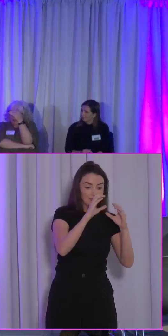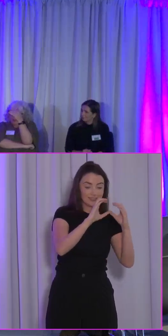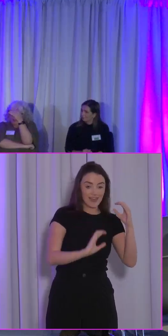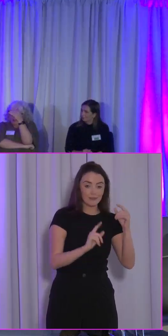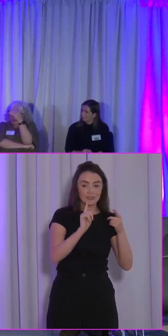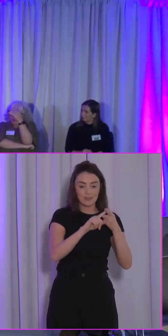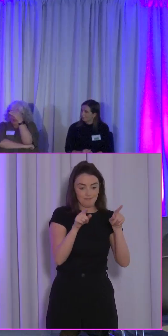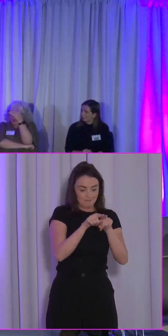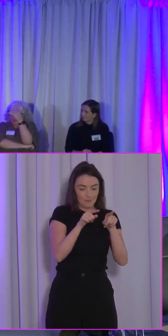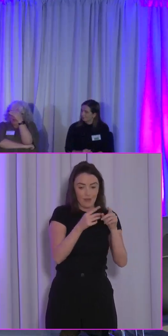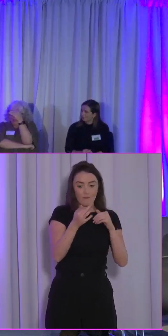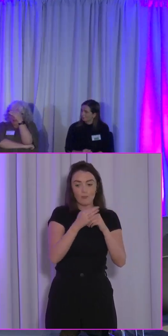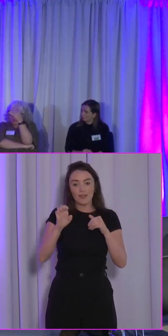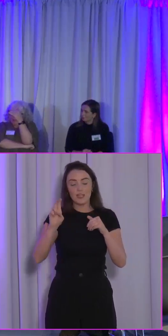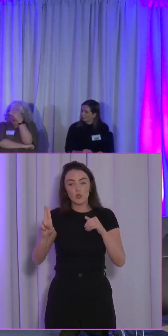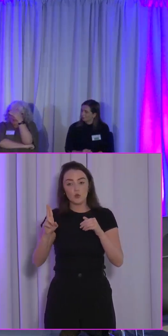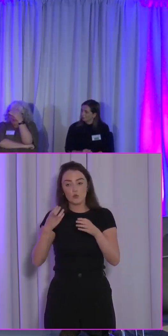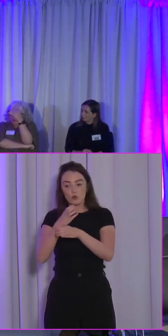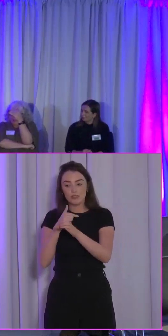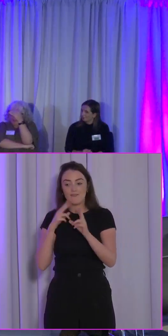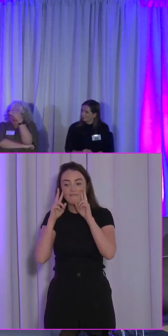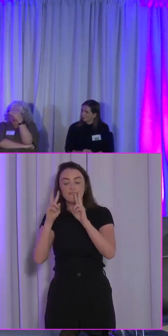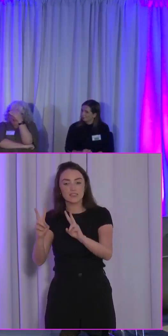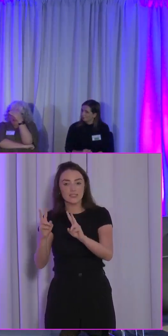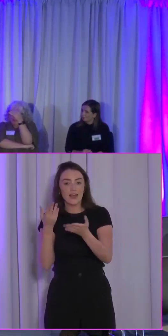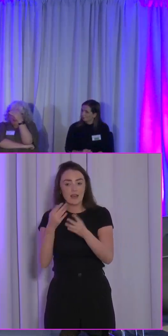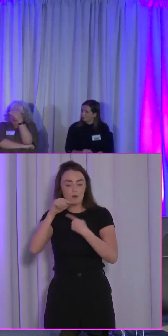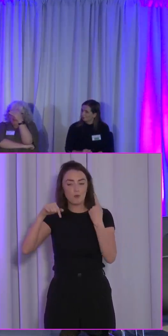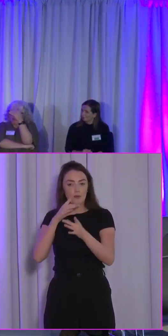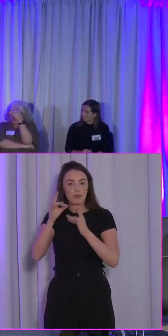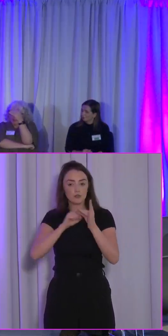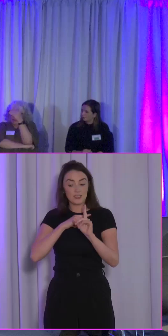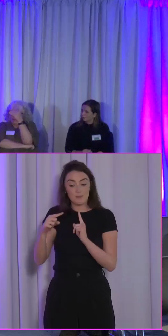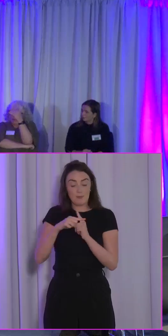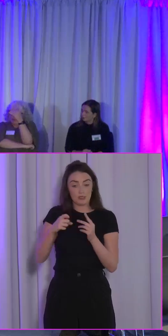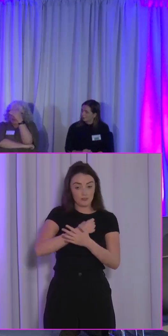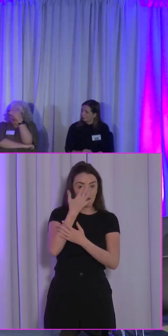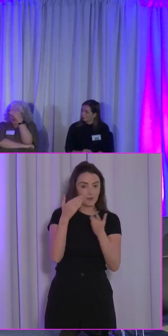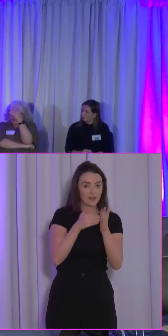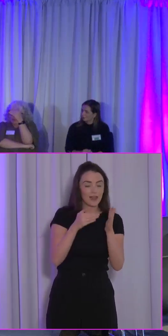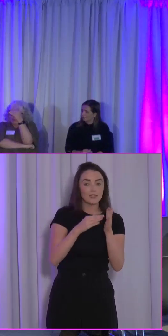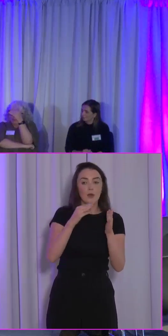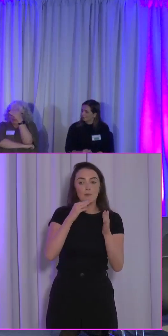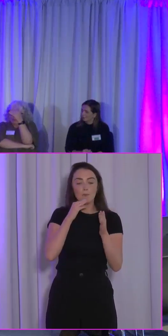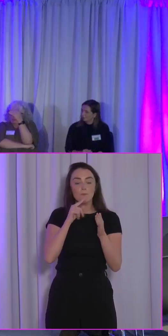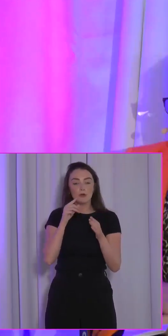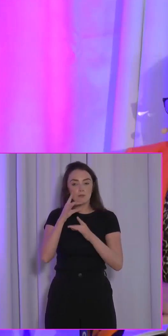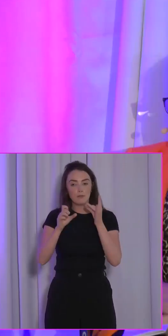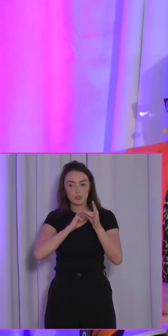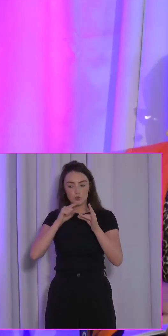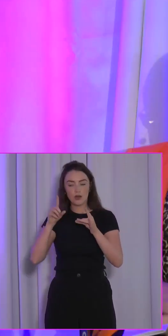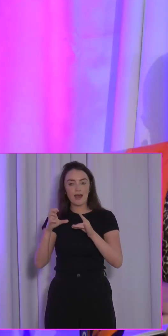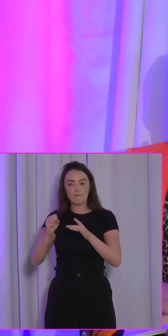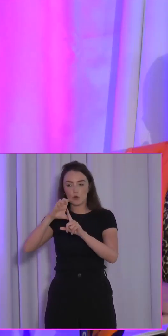concessions as residents of the EU country they visit. How can we ensure that this positive development serves as an impetus to boost